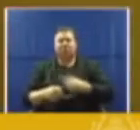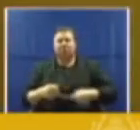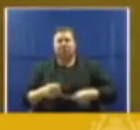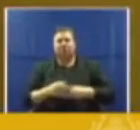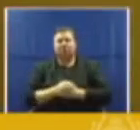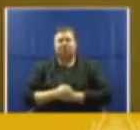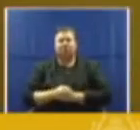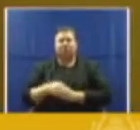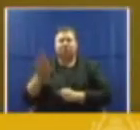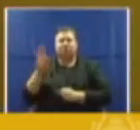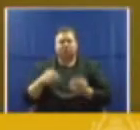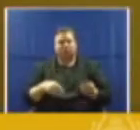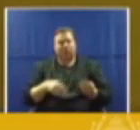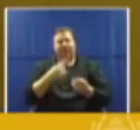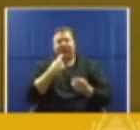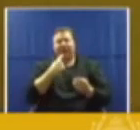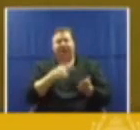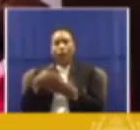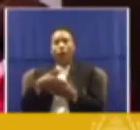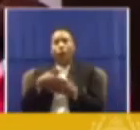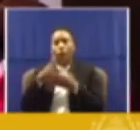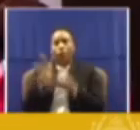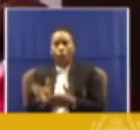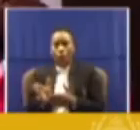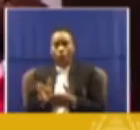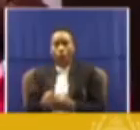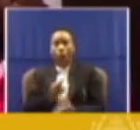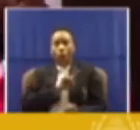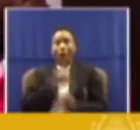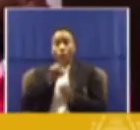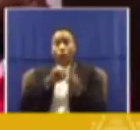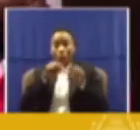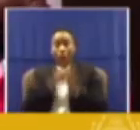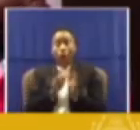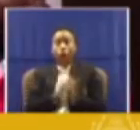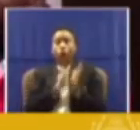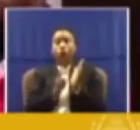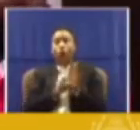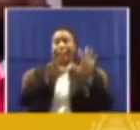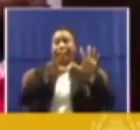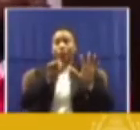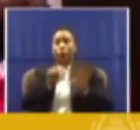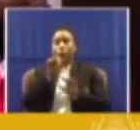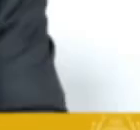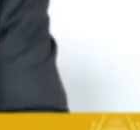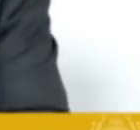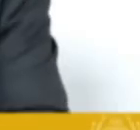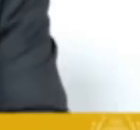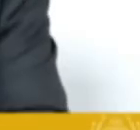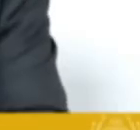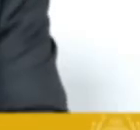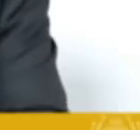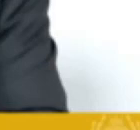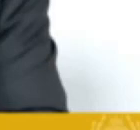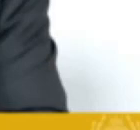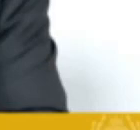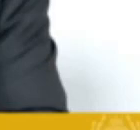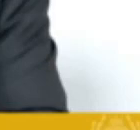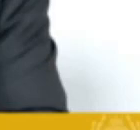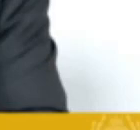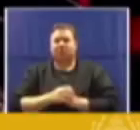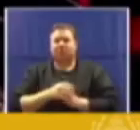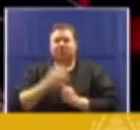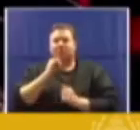to investigate a sitting president. And also, if he's a man of his word, you'll remember that in January